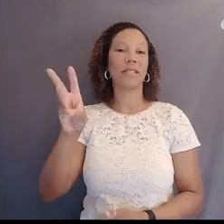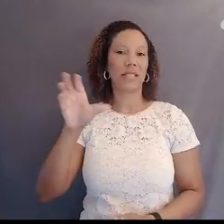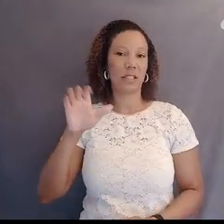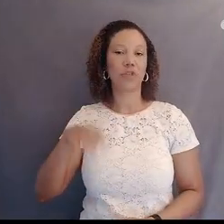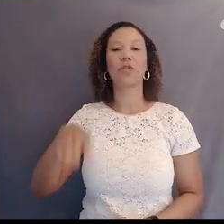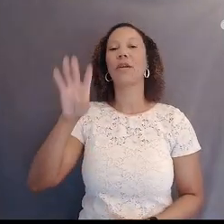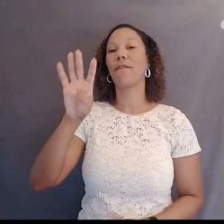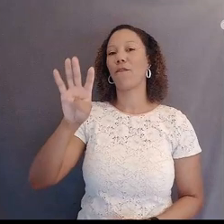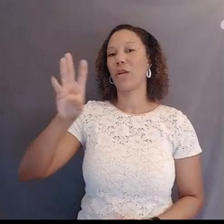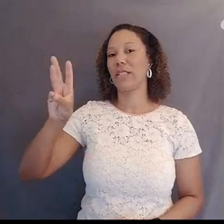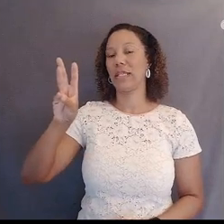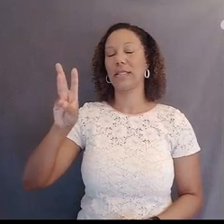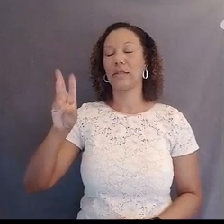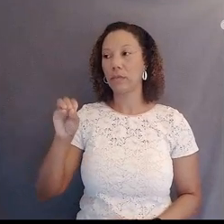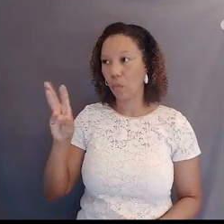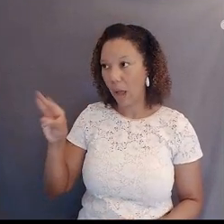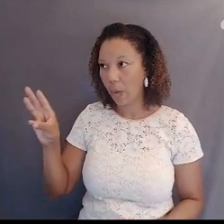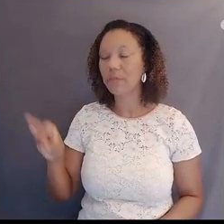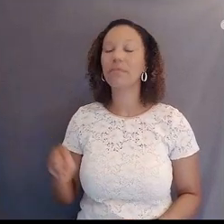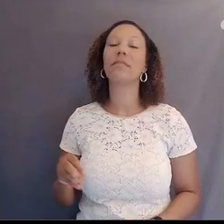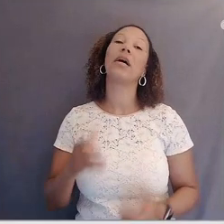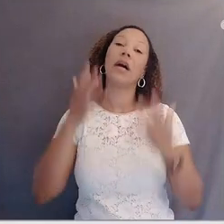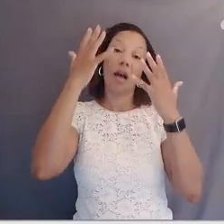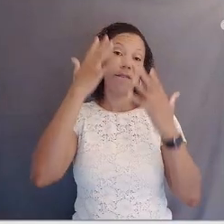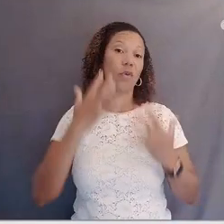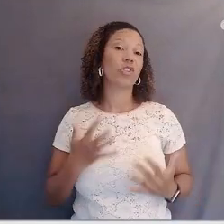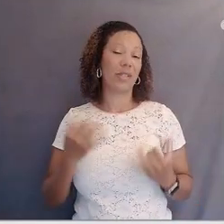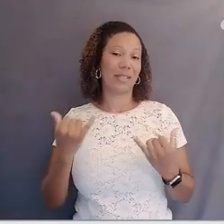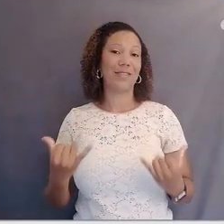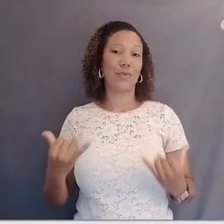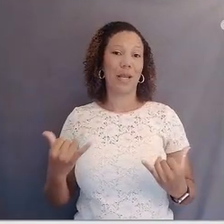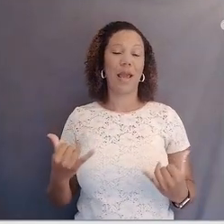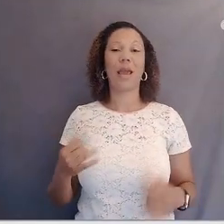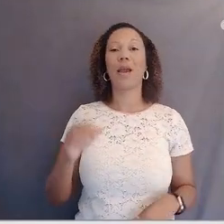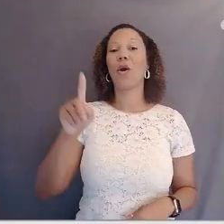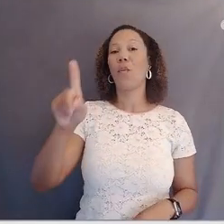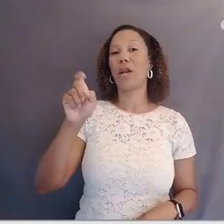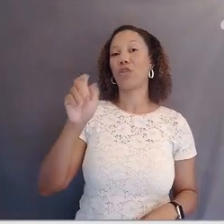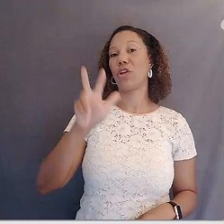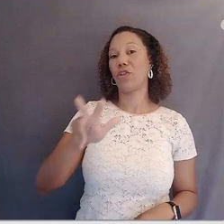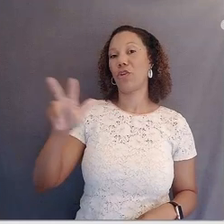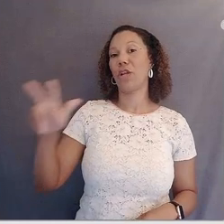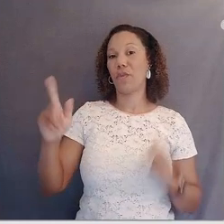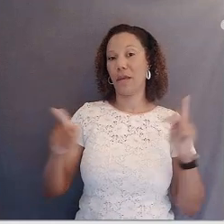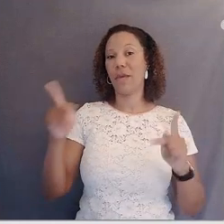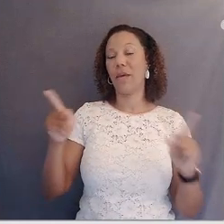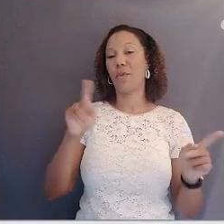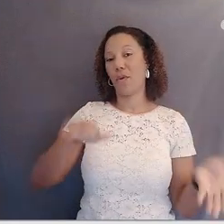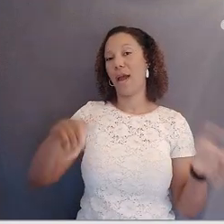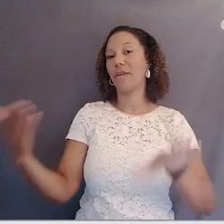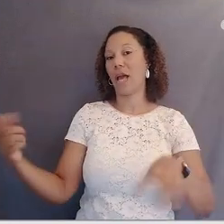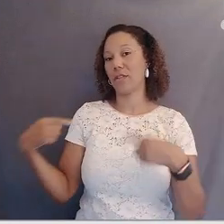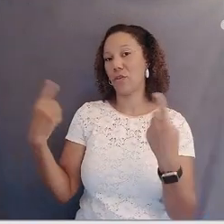1,646. Wow. So unfortunately, as of today, 133 individuals have now died